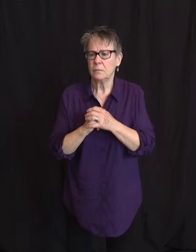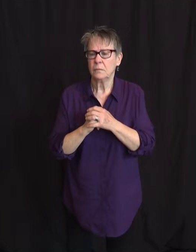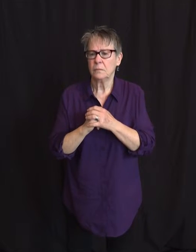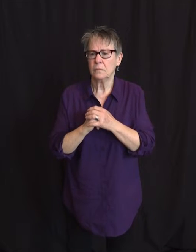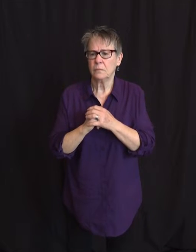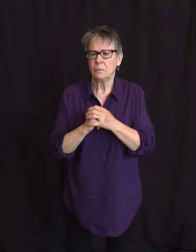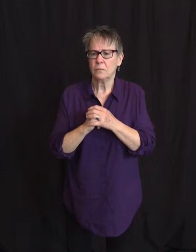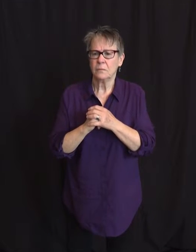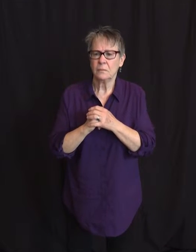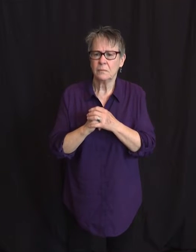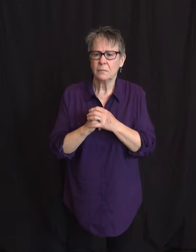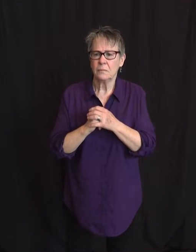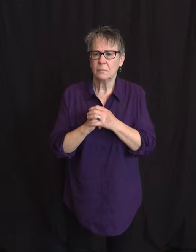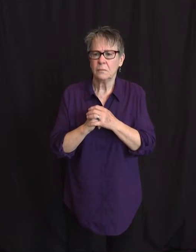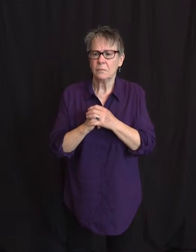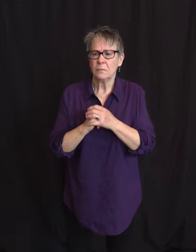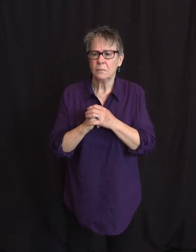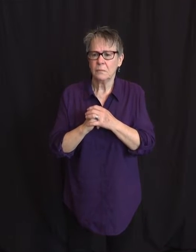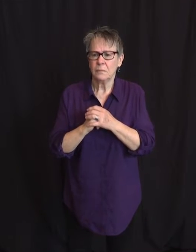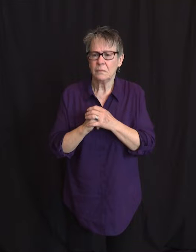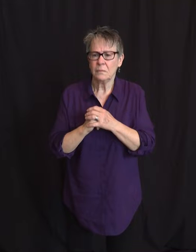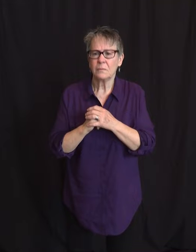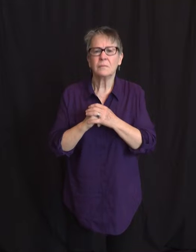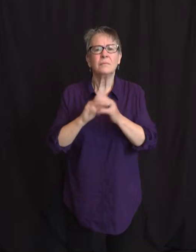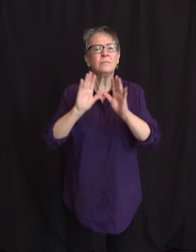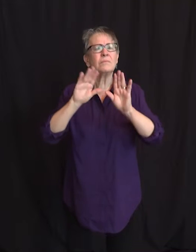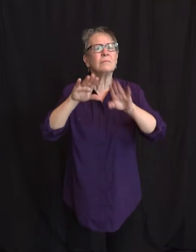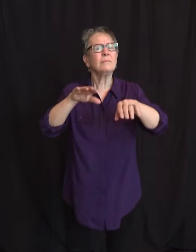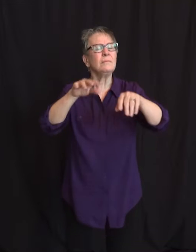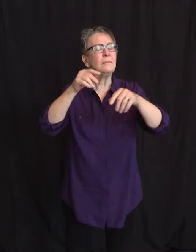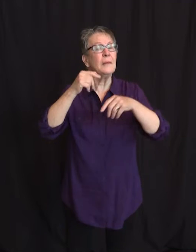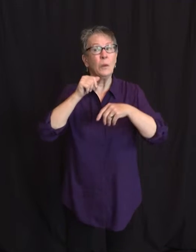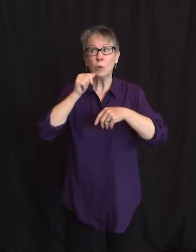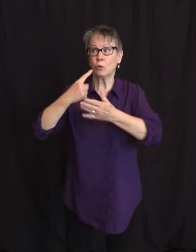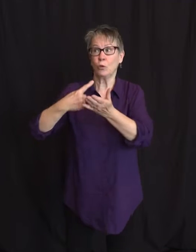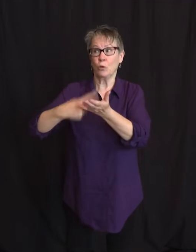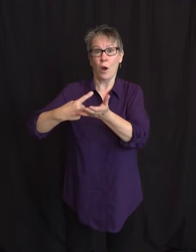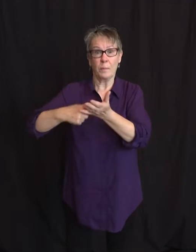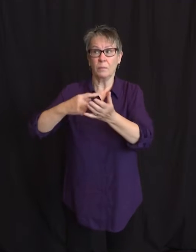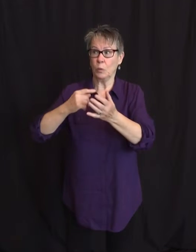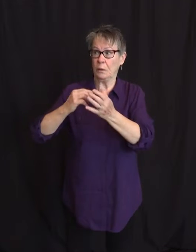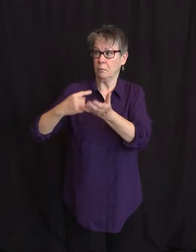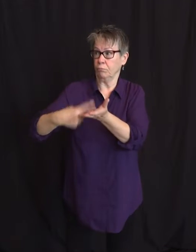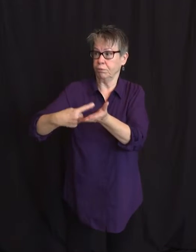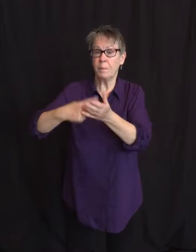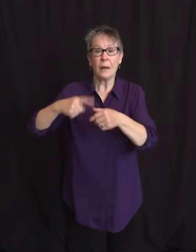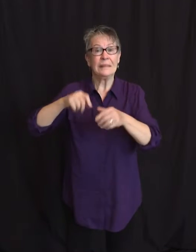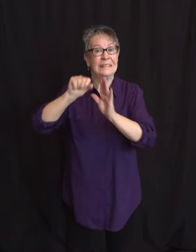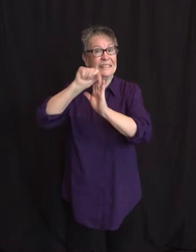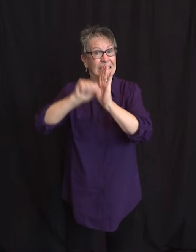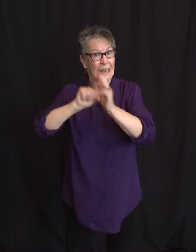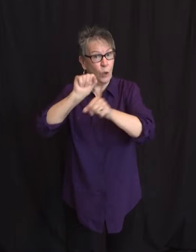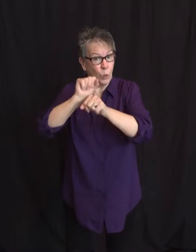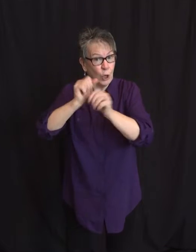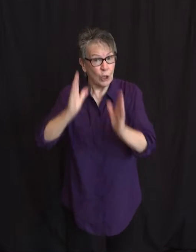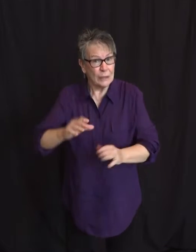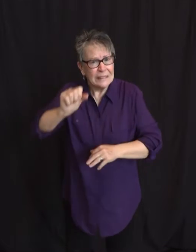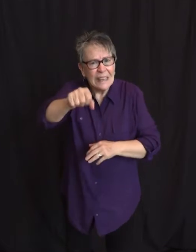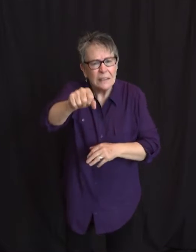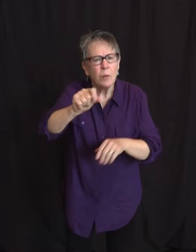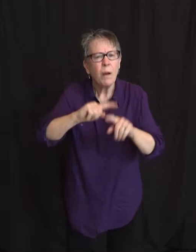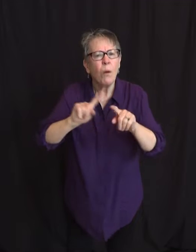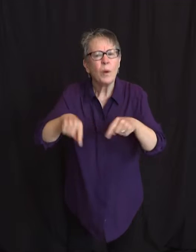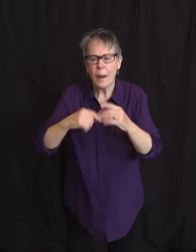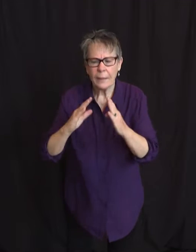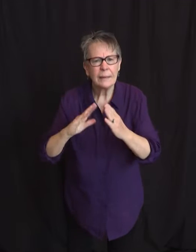United States of America. I represent a district, the 7th District in New Jersey, that has not one single town with more